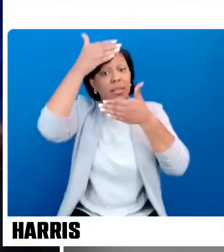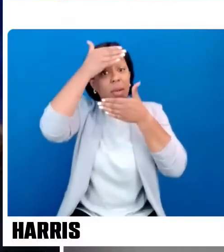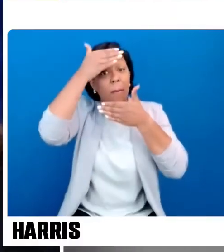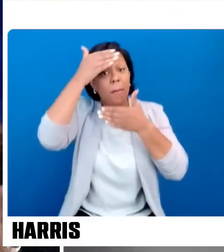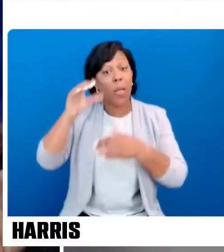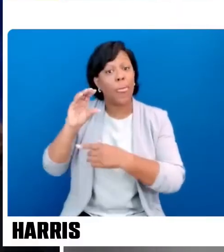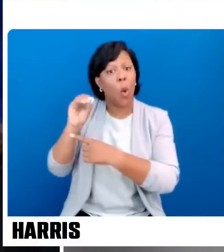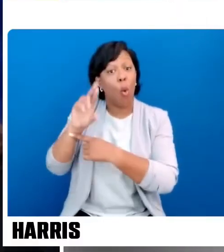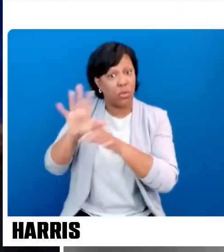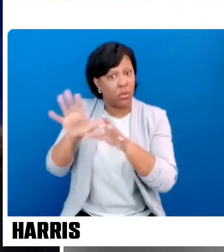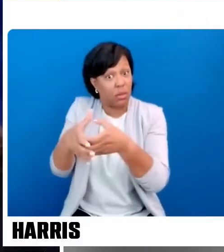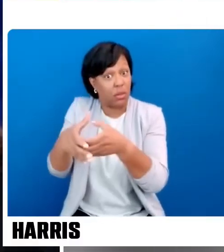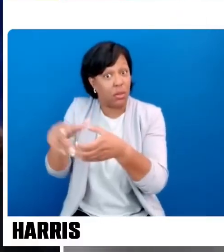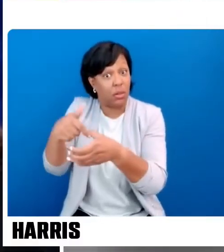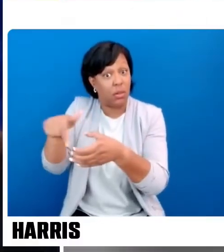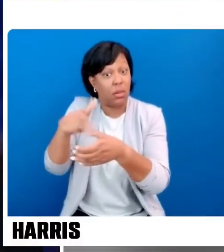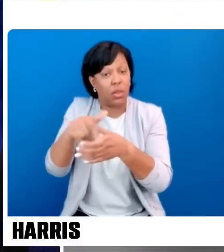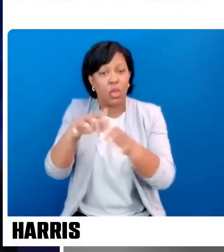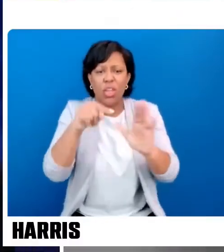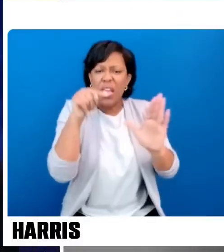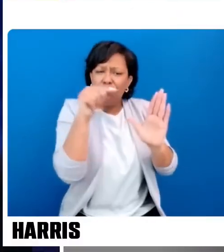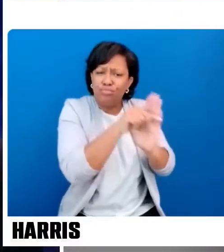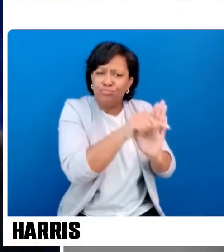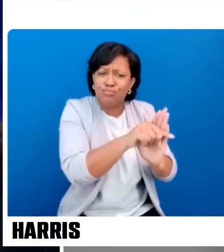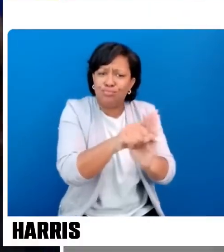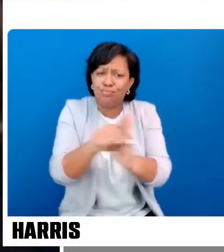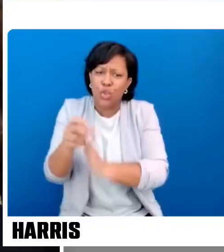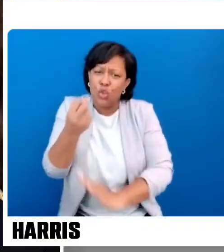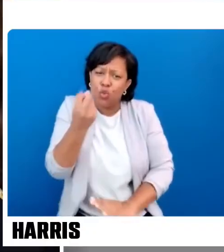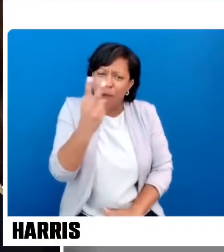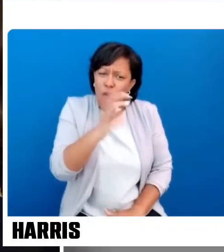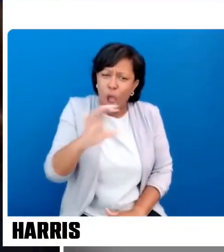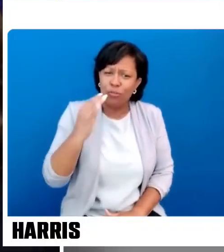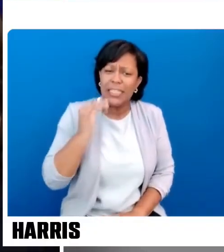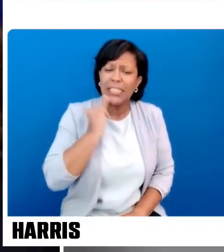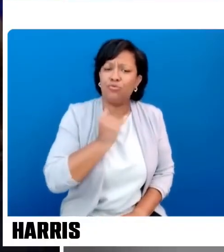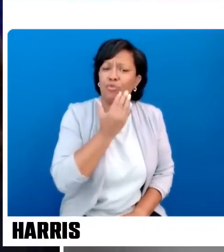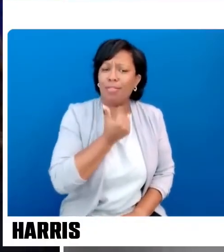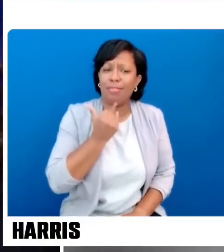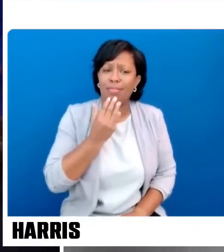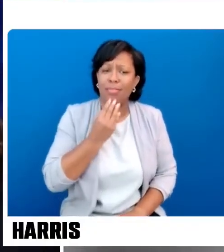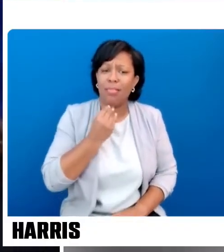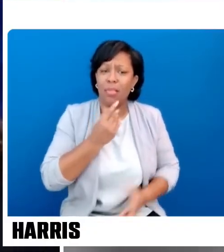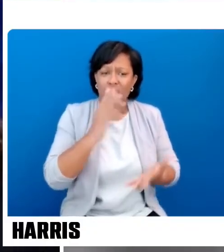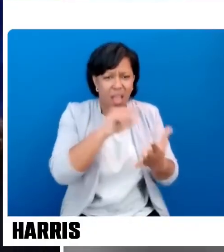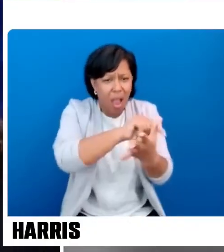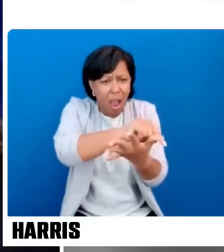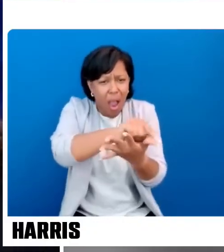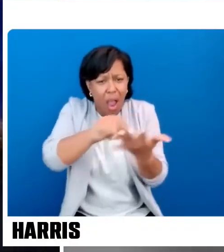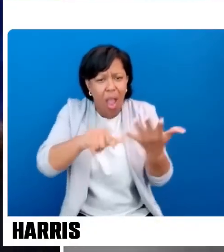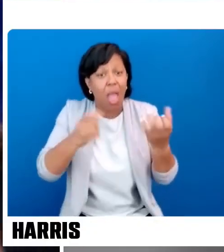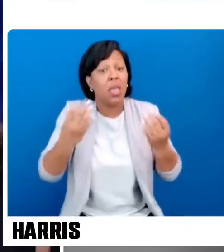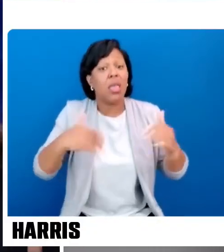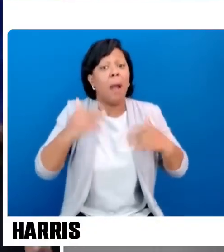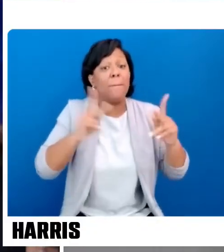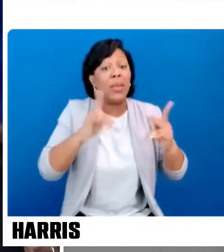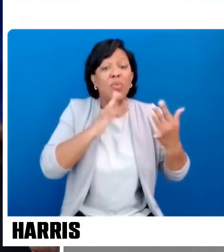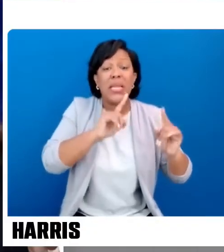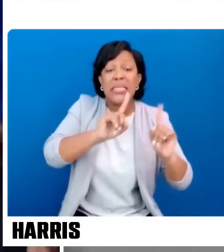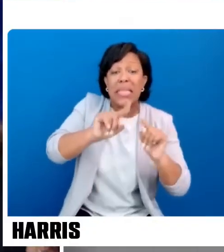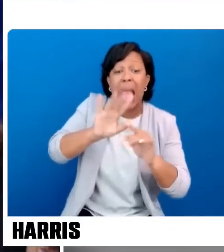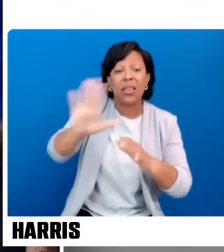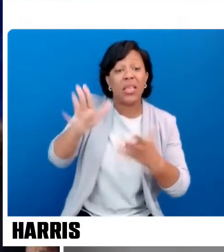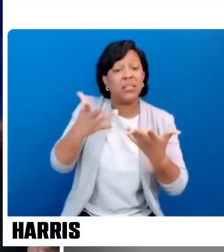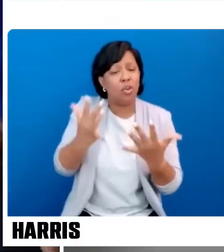slaughtered 1,200 Israelis. Many of them young people who were simply attending a concert. Women were